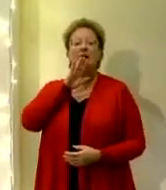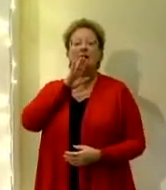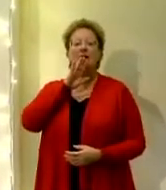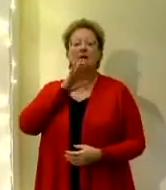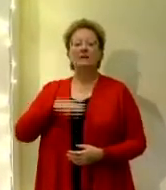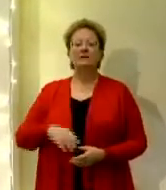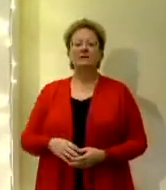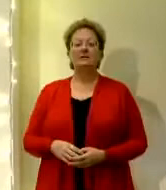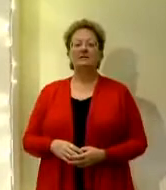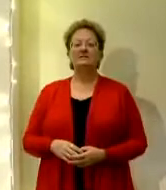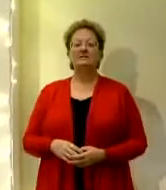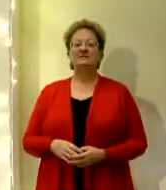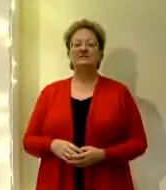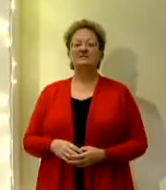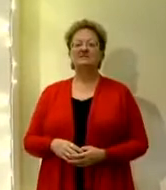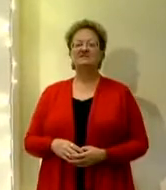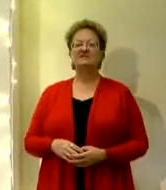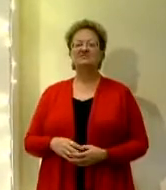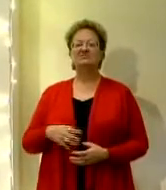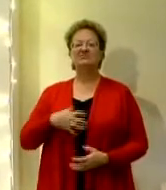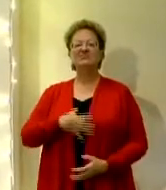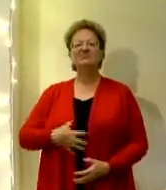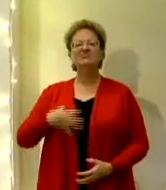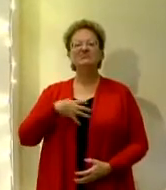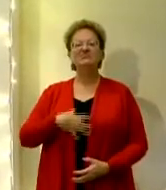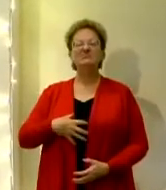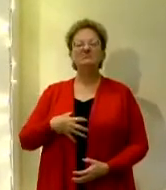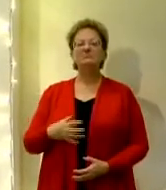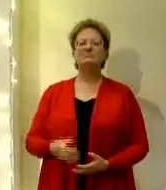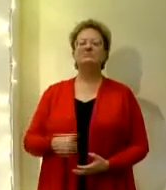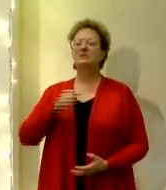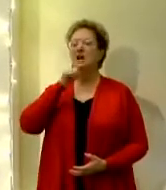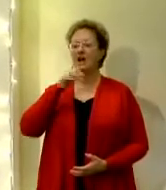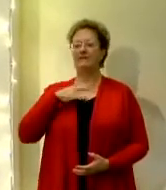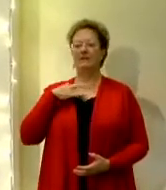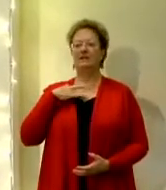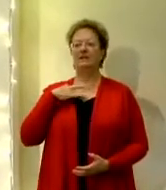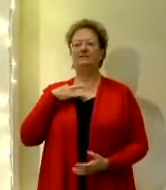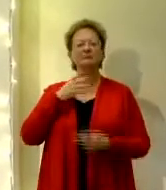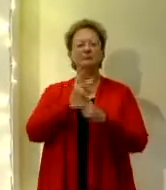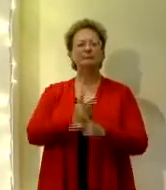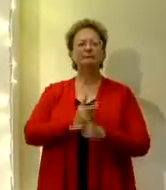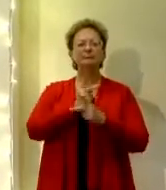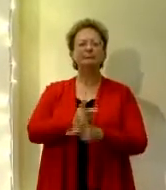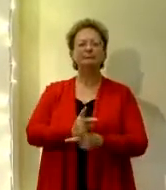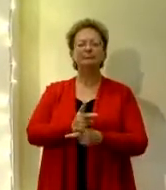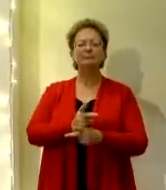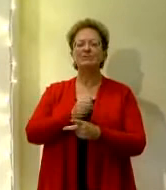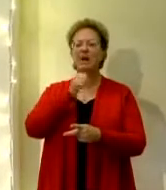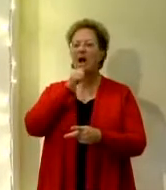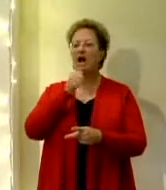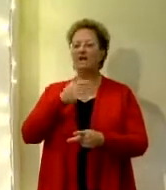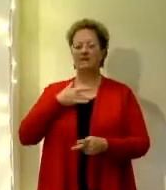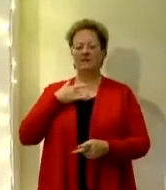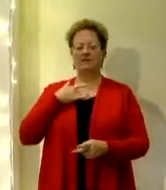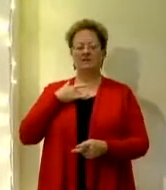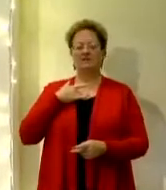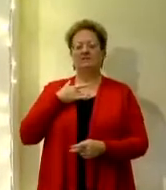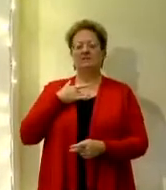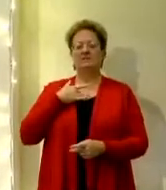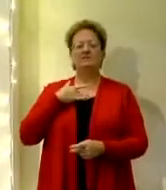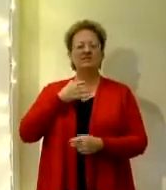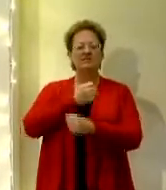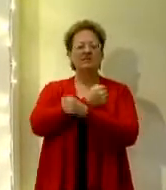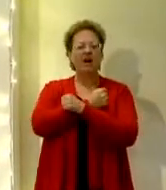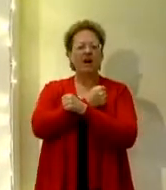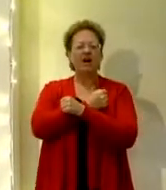invisible. She felt uncared for. She felt undervalued, and she felt like everybody forgot